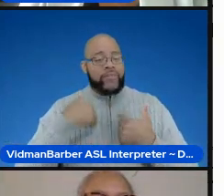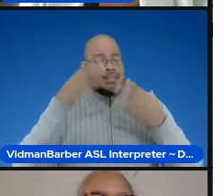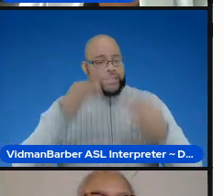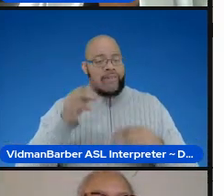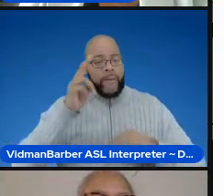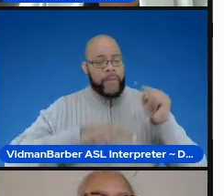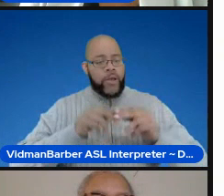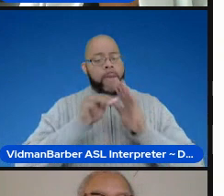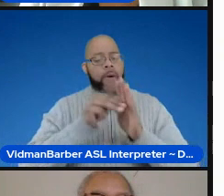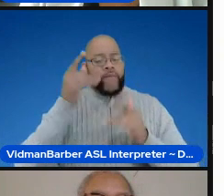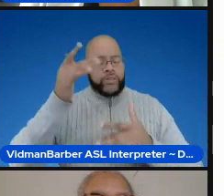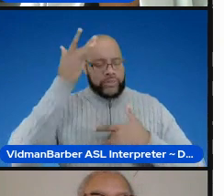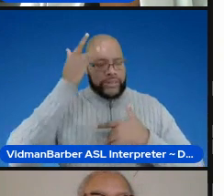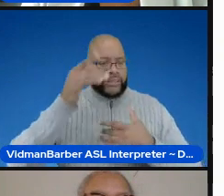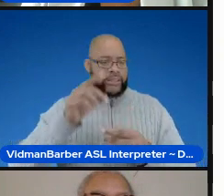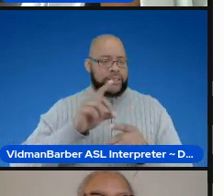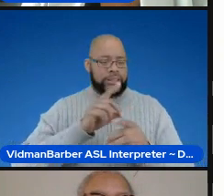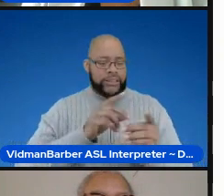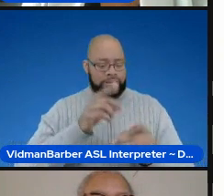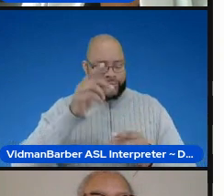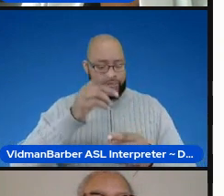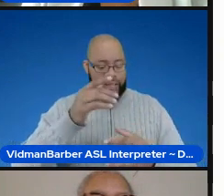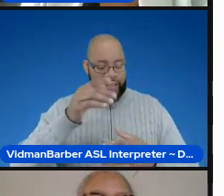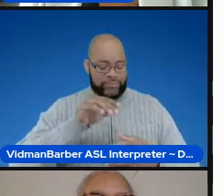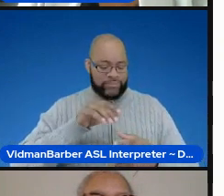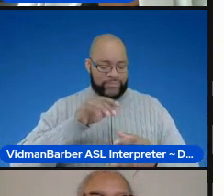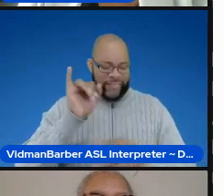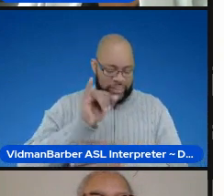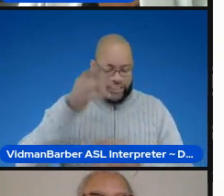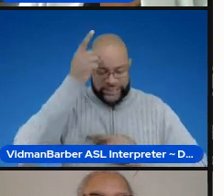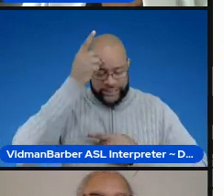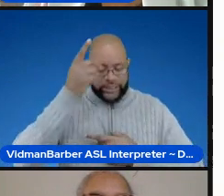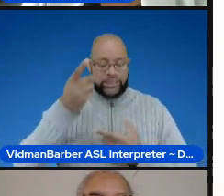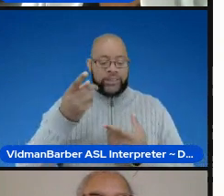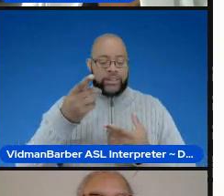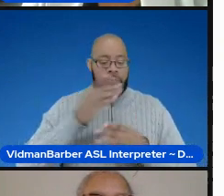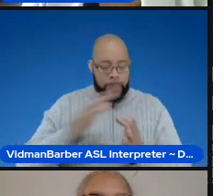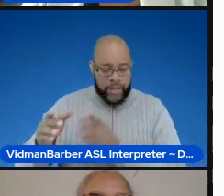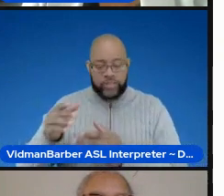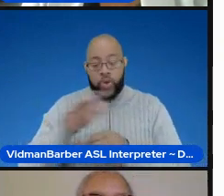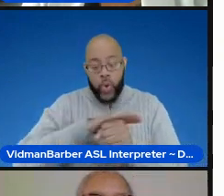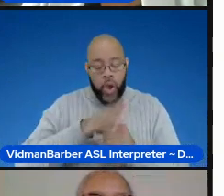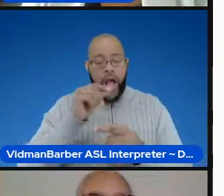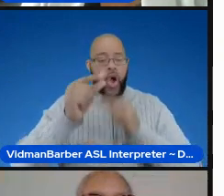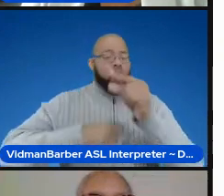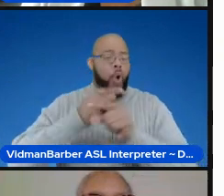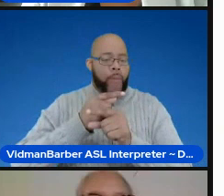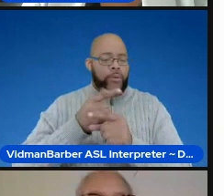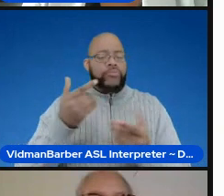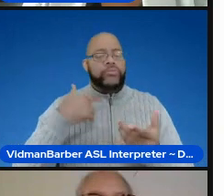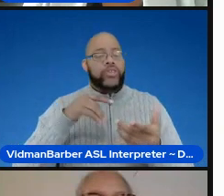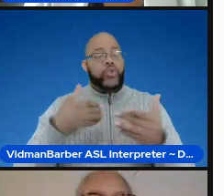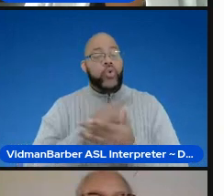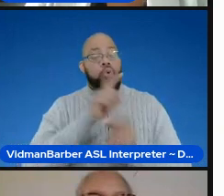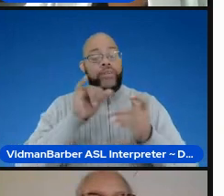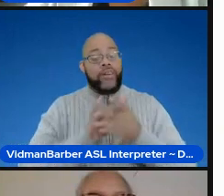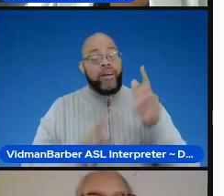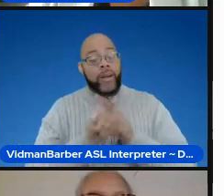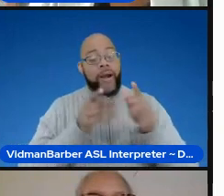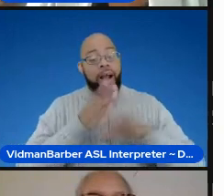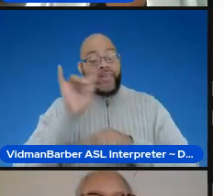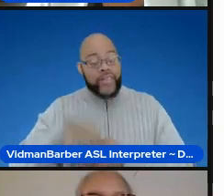a model for infectious disease preparedness, both locally and globally. And new questions, of course, that came up after this exercise